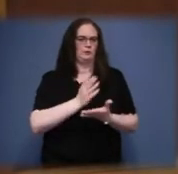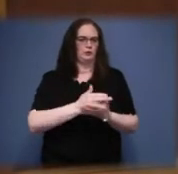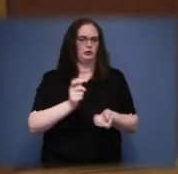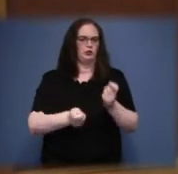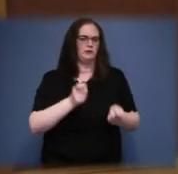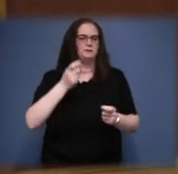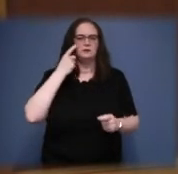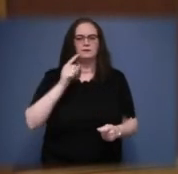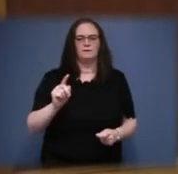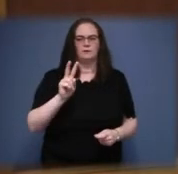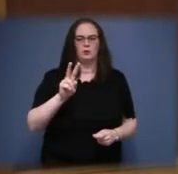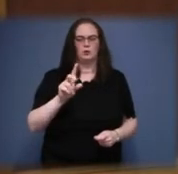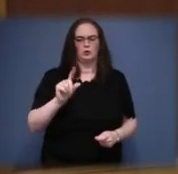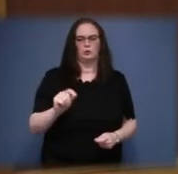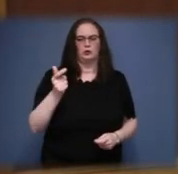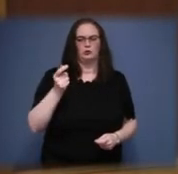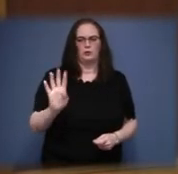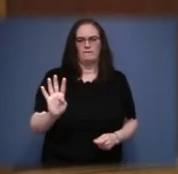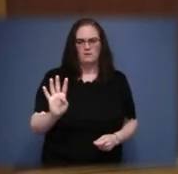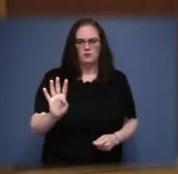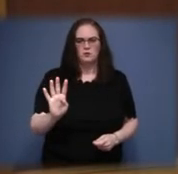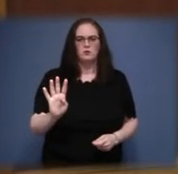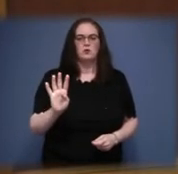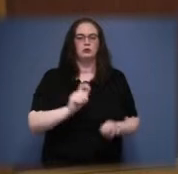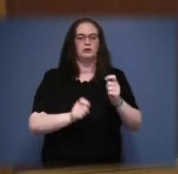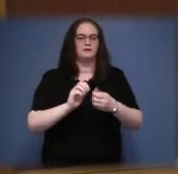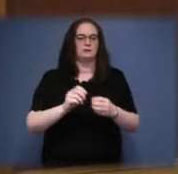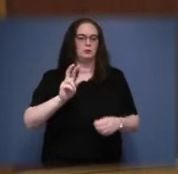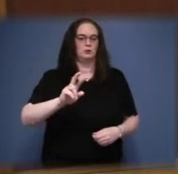for 2024.